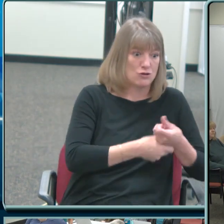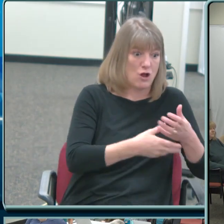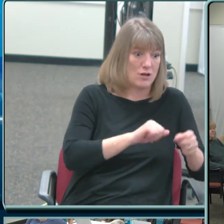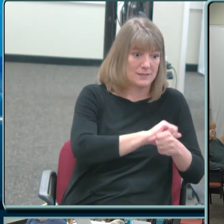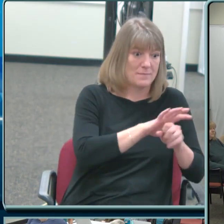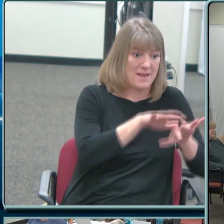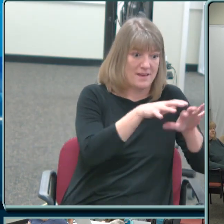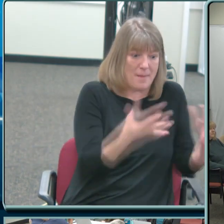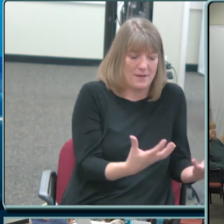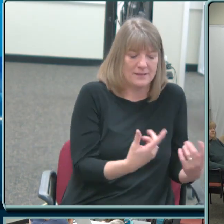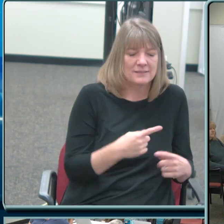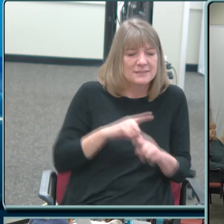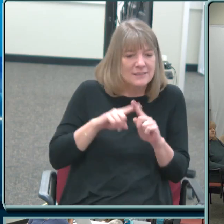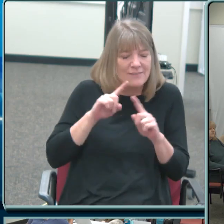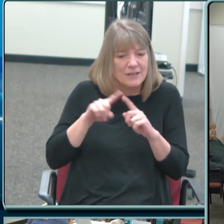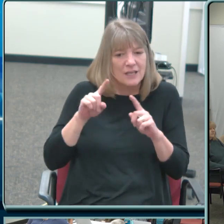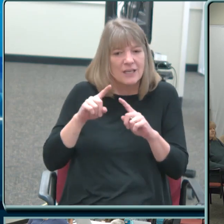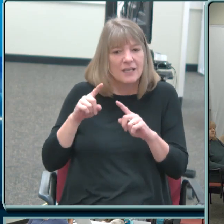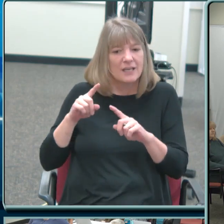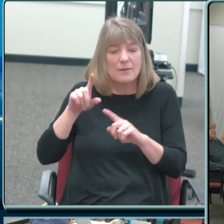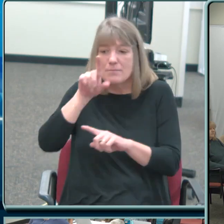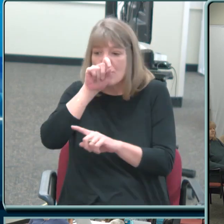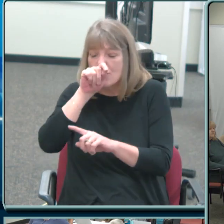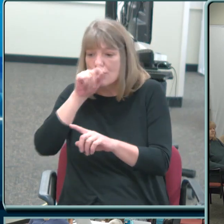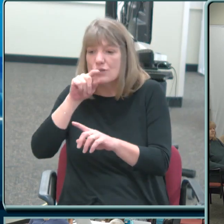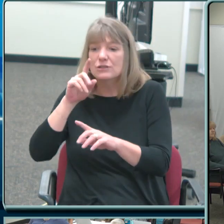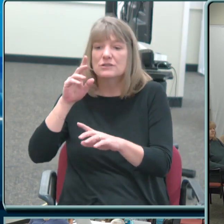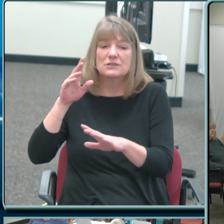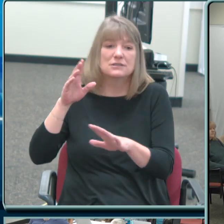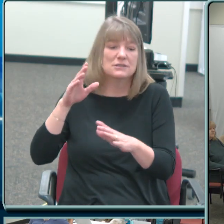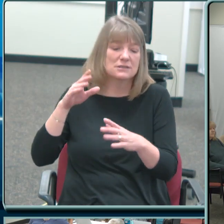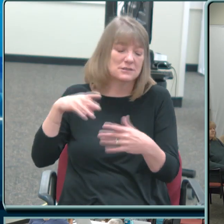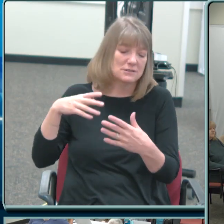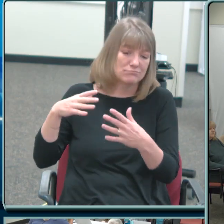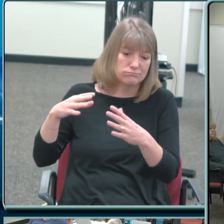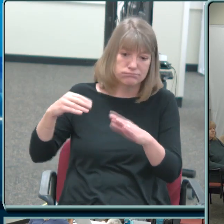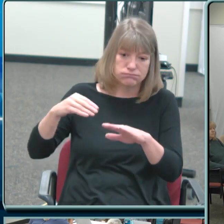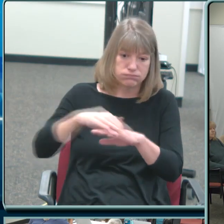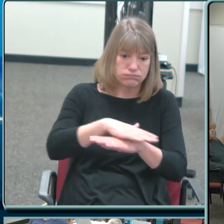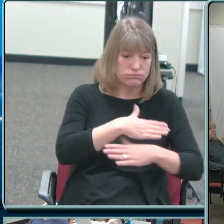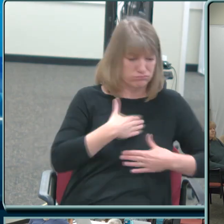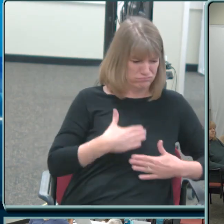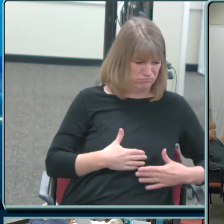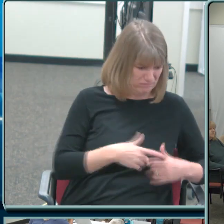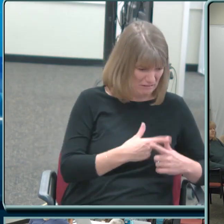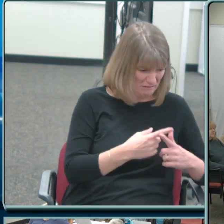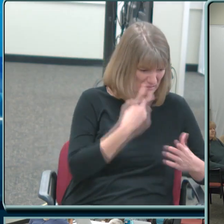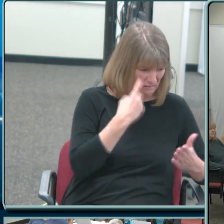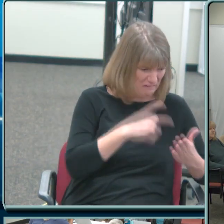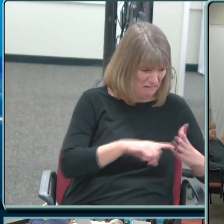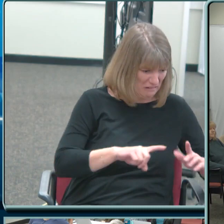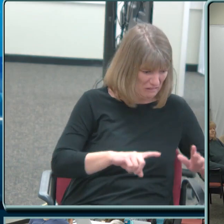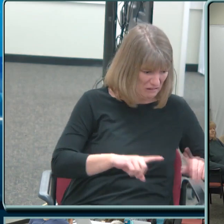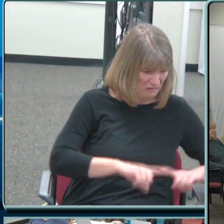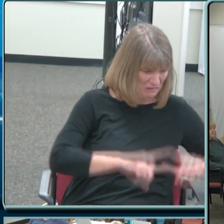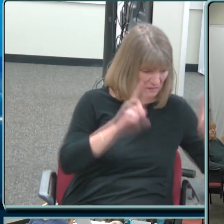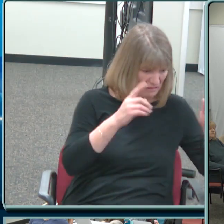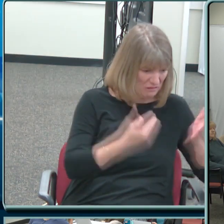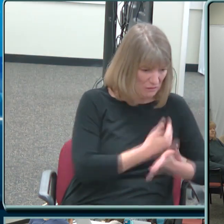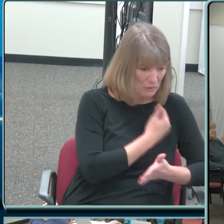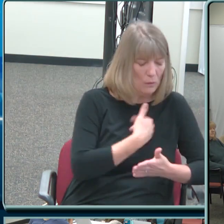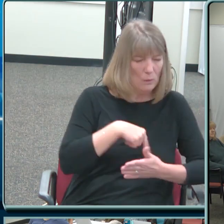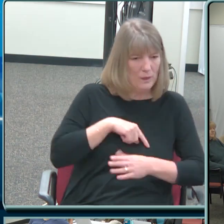different type of animal or bird species and then gets passed over into humans, and we're like, we've never seen this thing before. And so we run into an issue. And so we